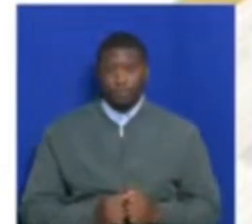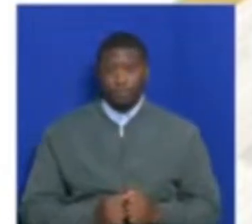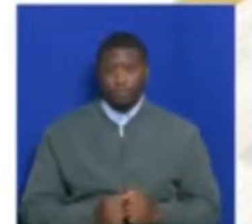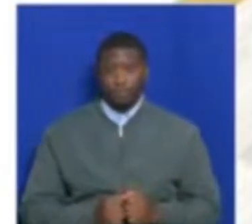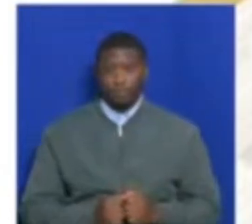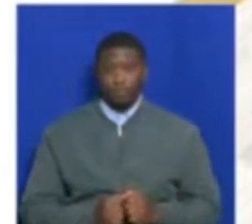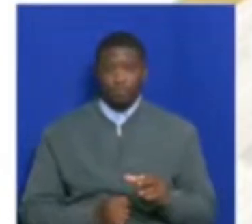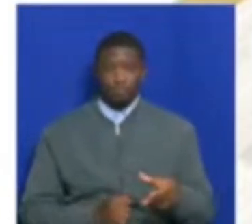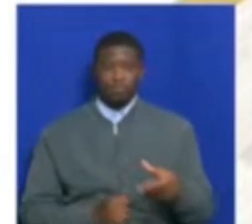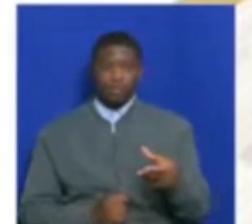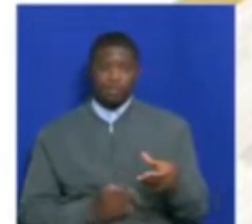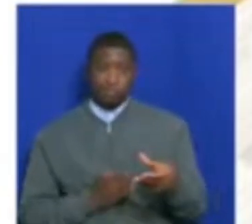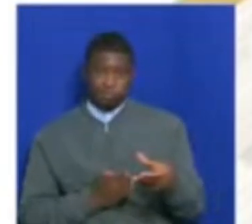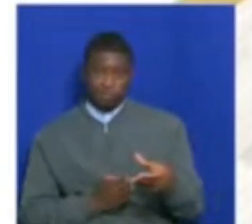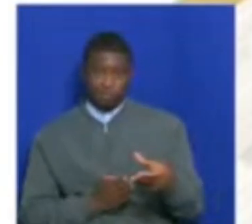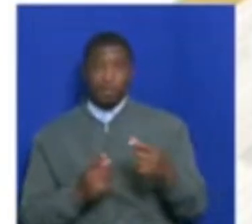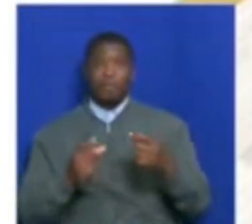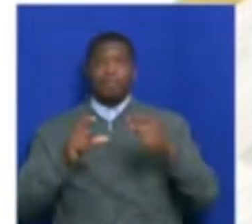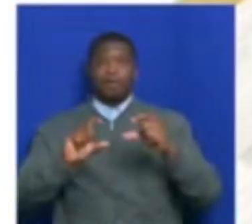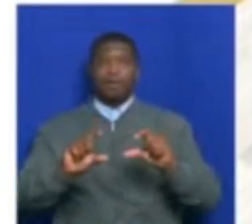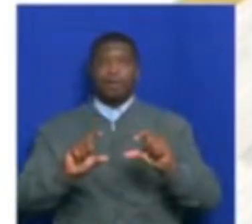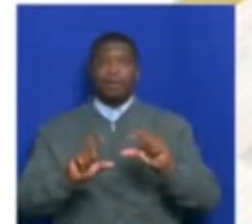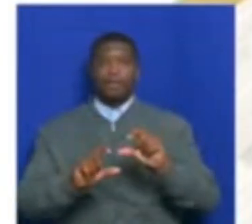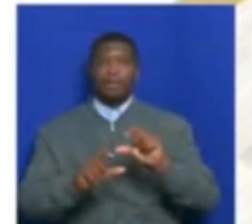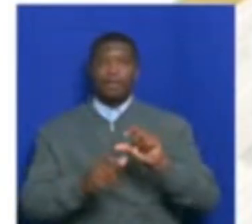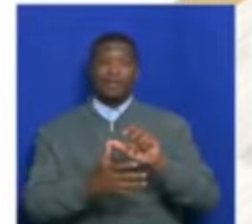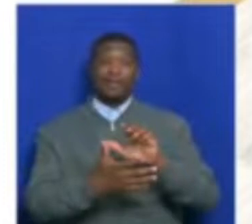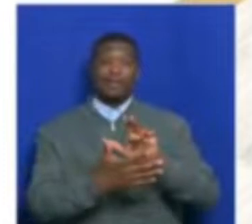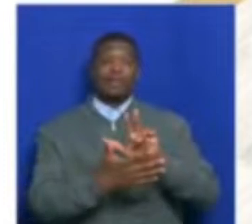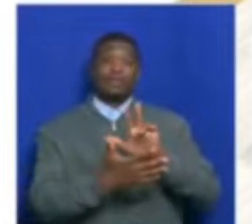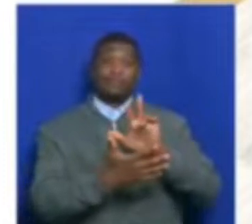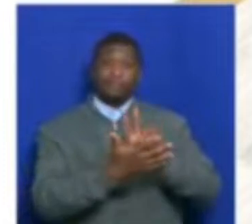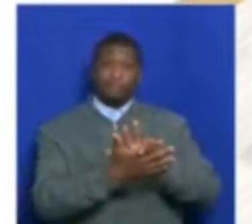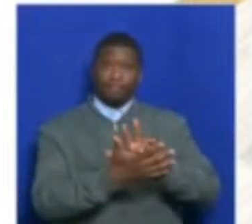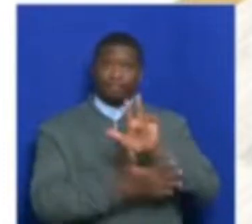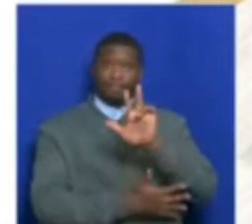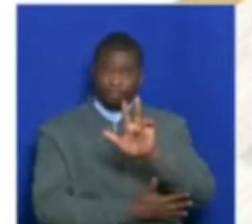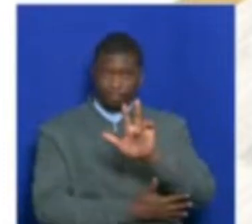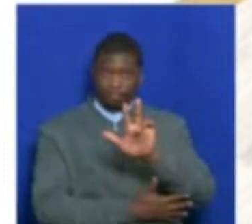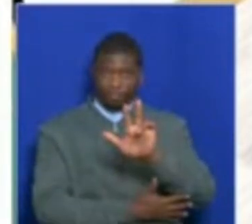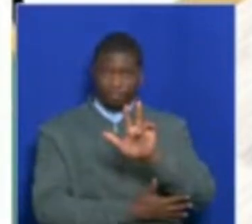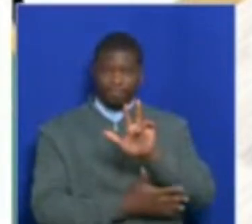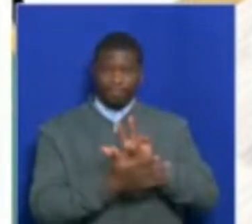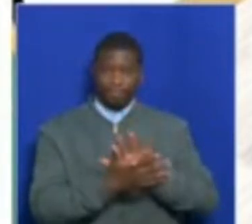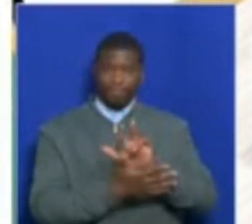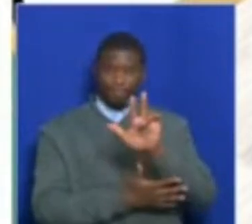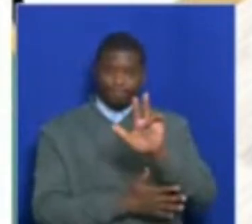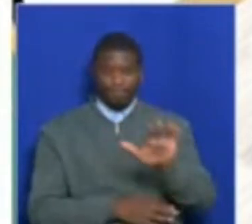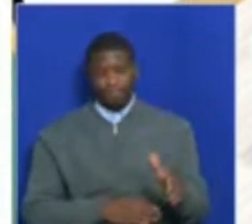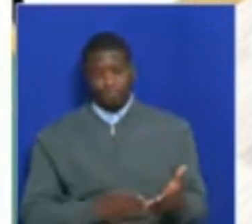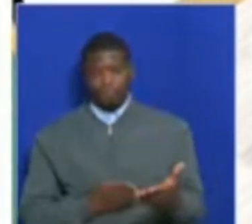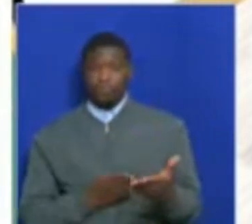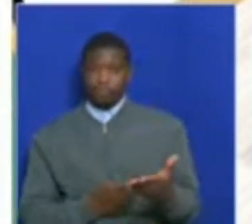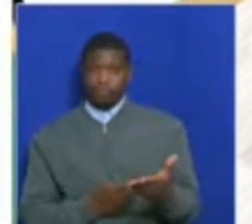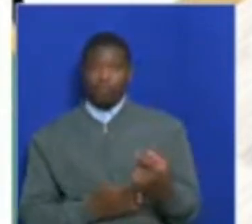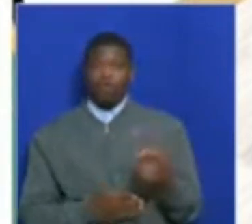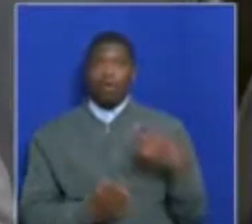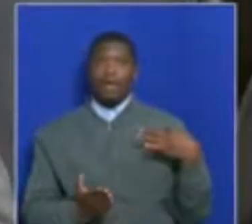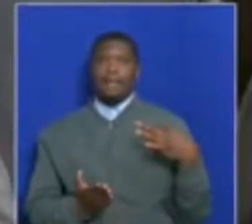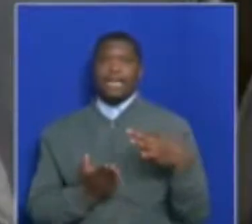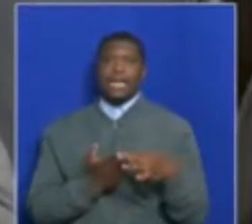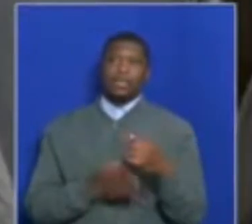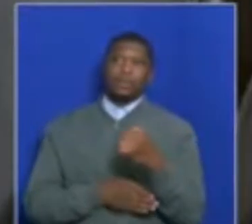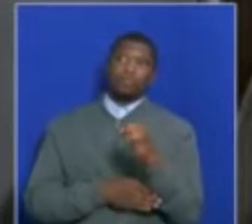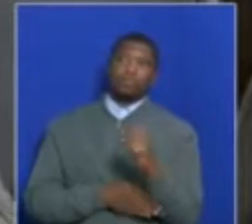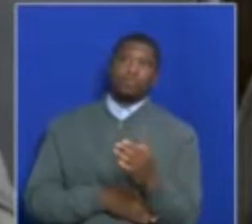to paragraph 18 of that interdict, the founding affidavit and the interdict application, at the foot of page